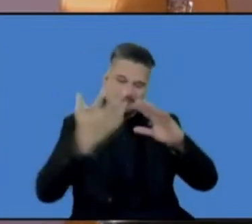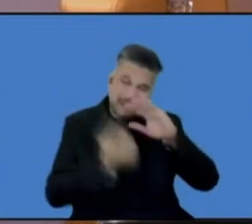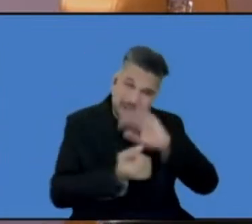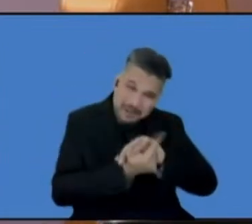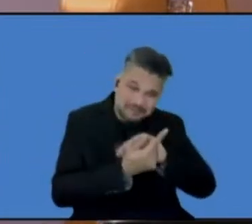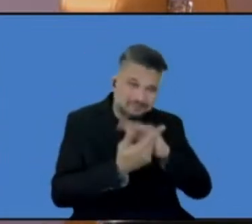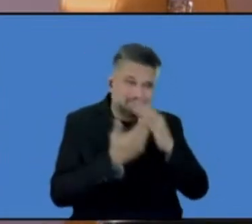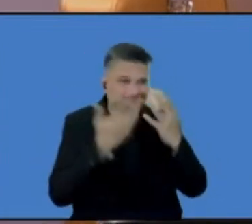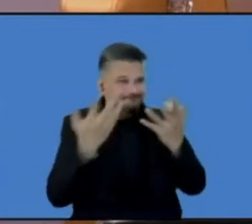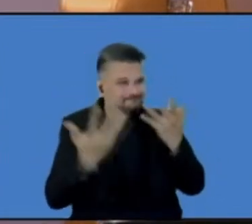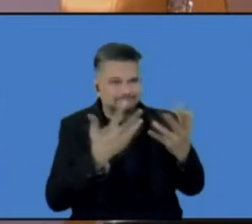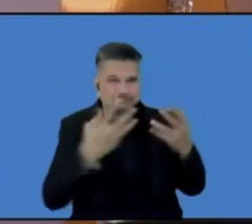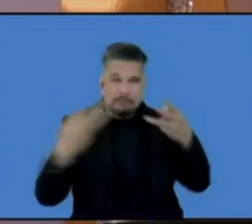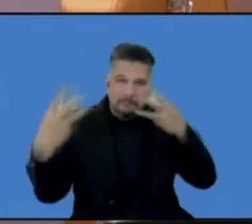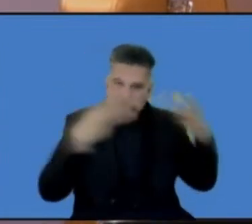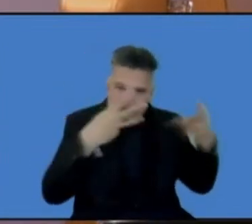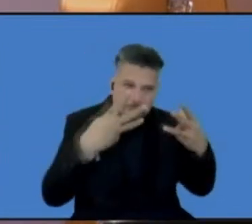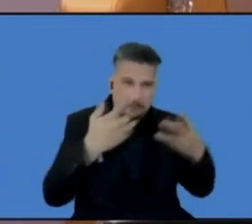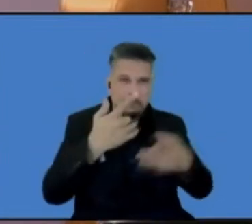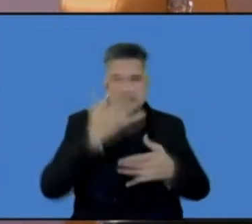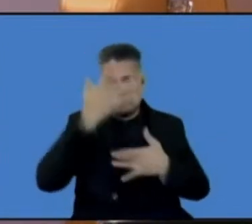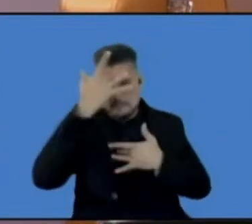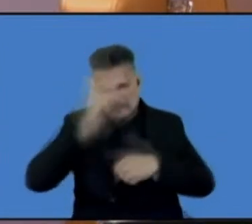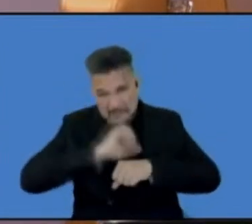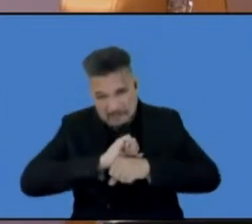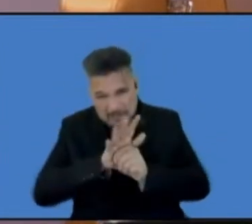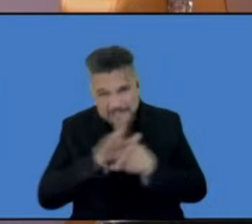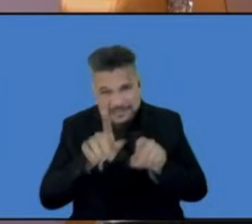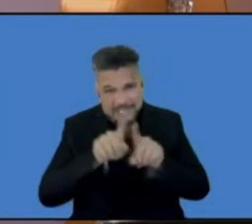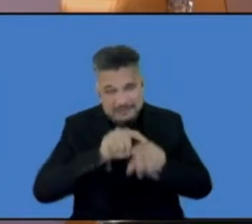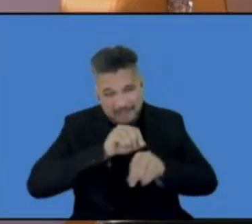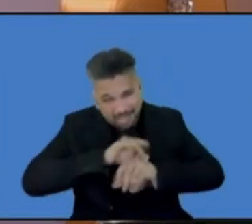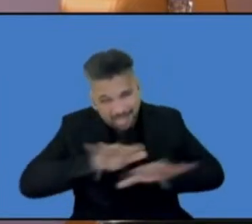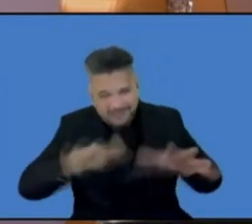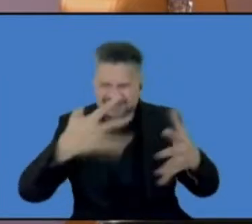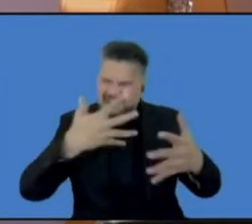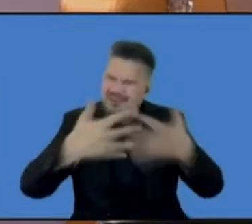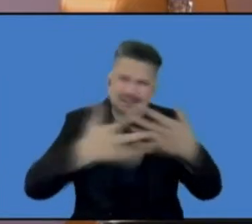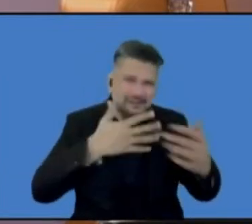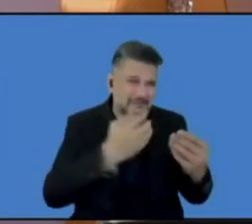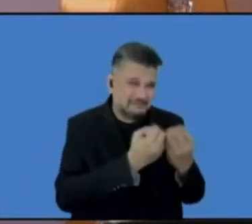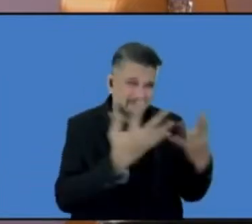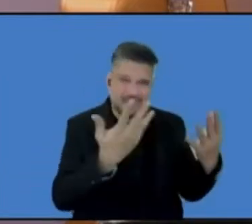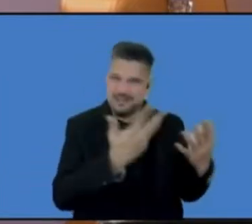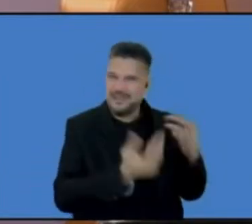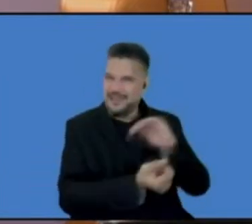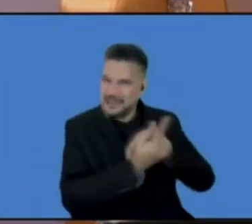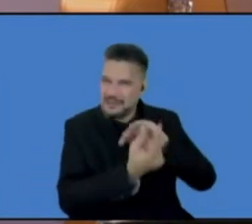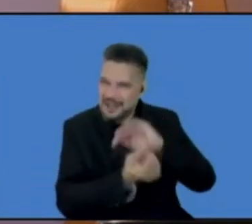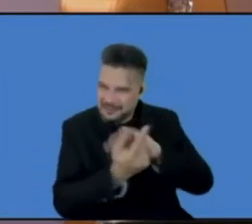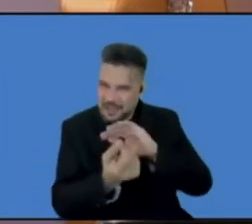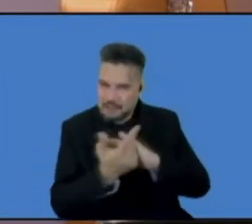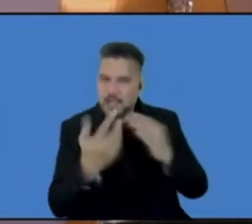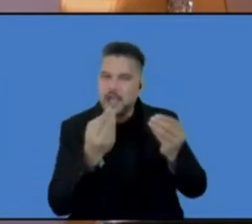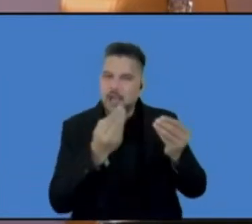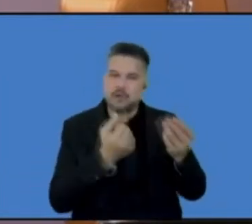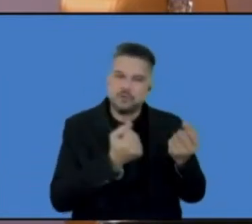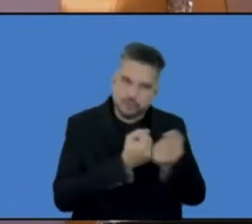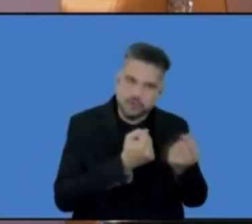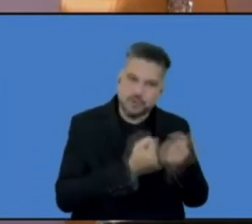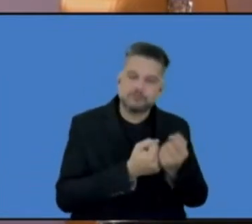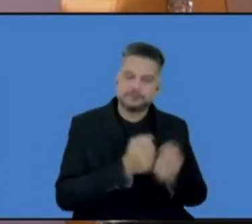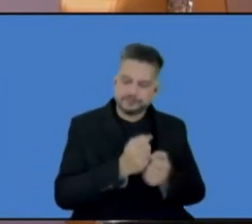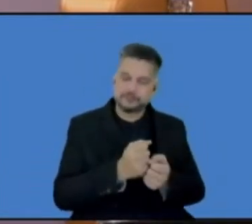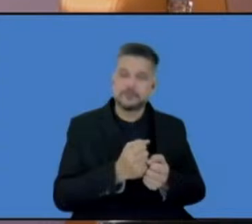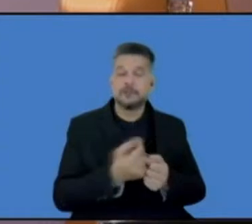issue of conflicts, pandemics, and many others. But another thing that we are trying to expand at this point